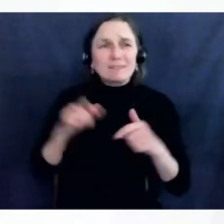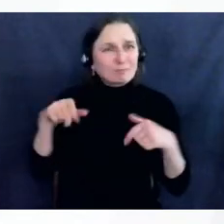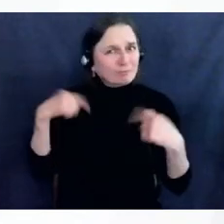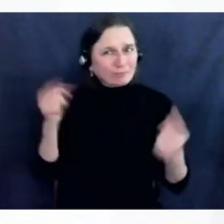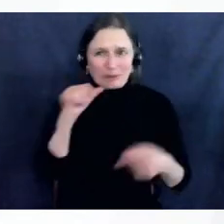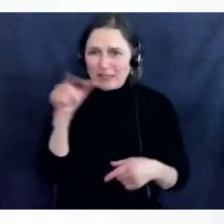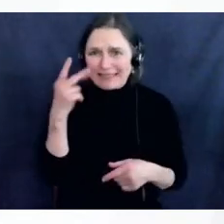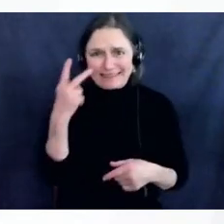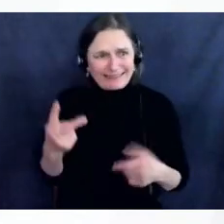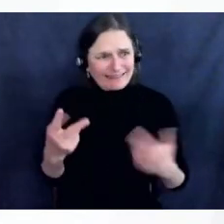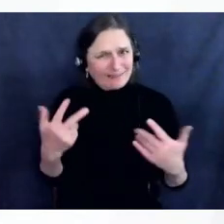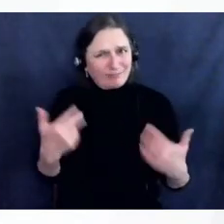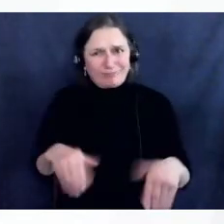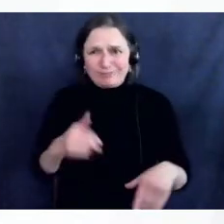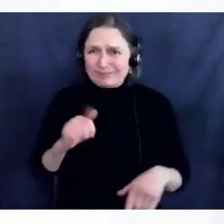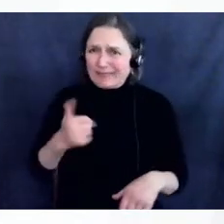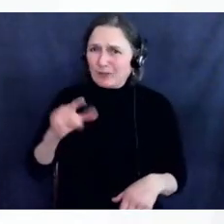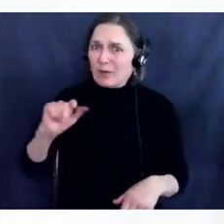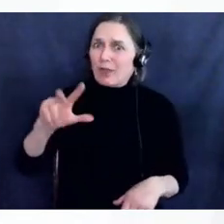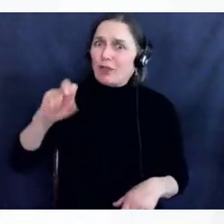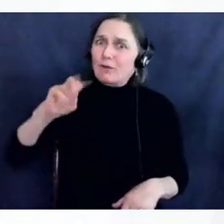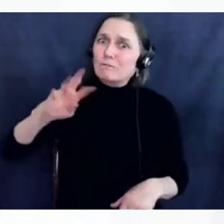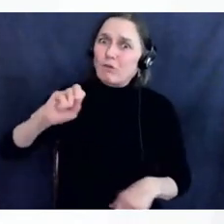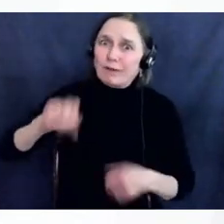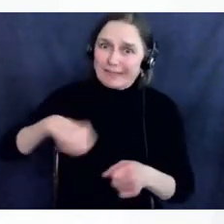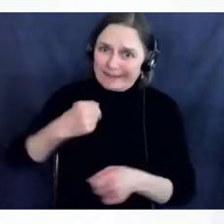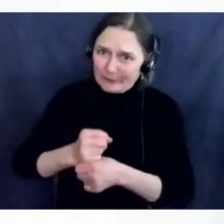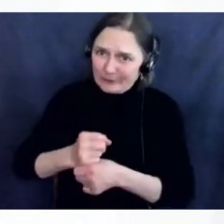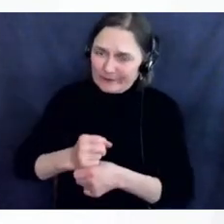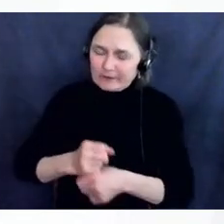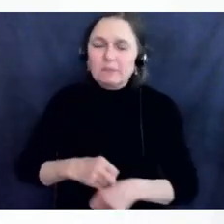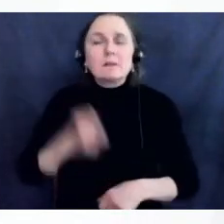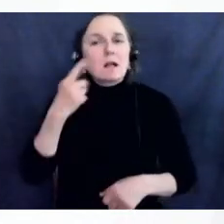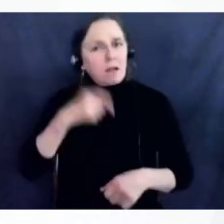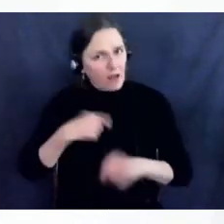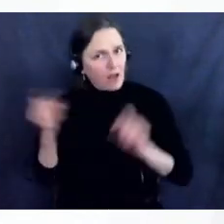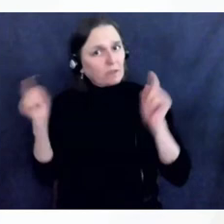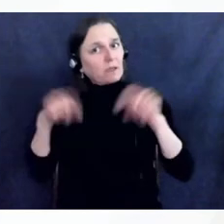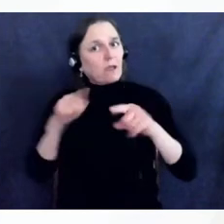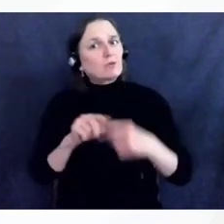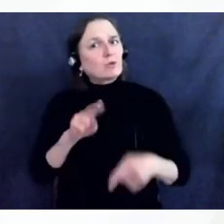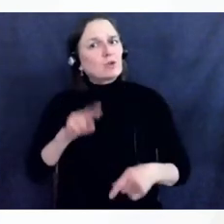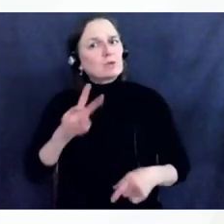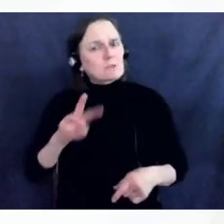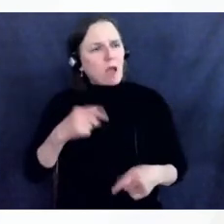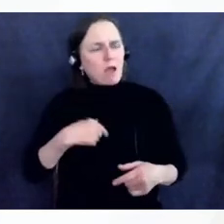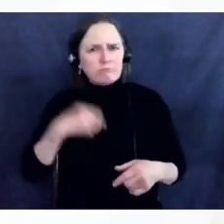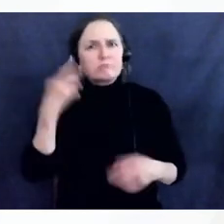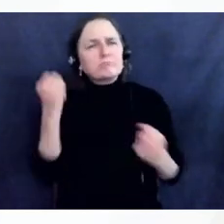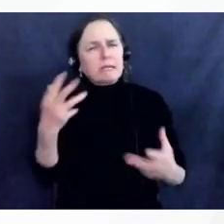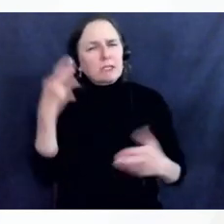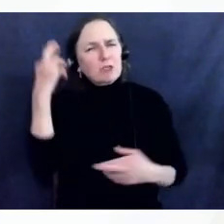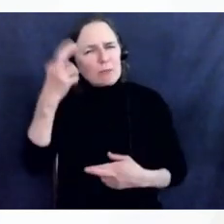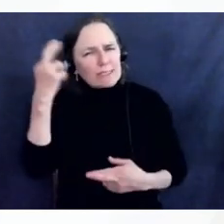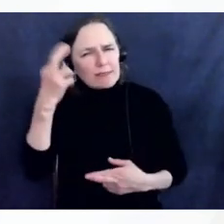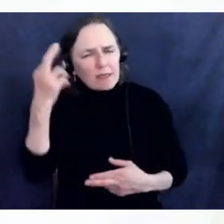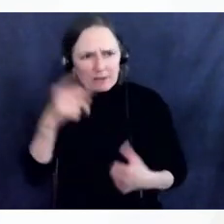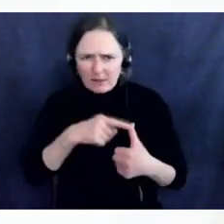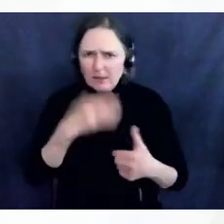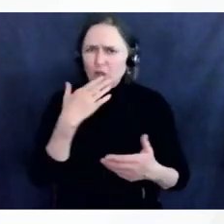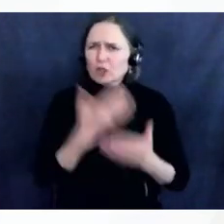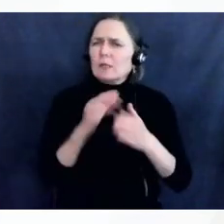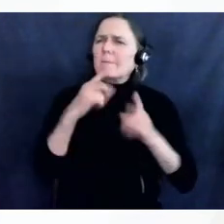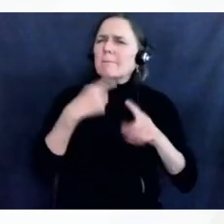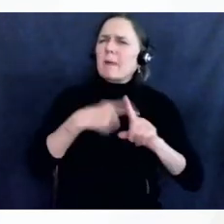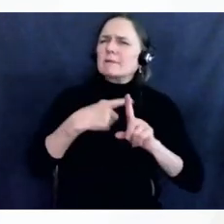and foremost was the excellent leadership, but also the forward-looking attitude of UW and the region, and